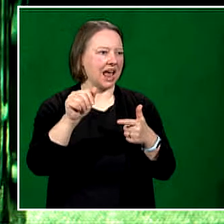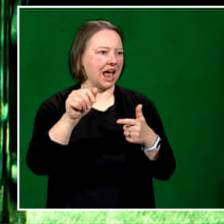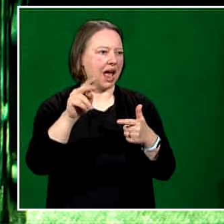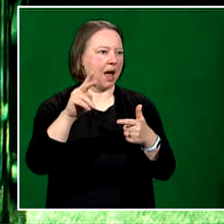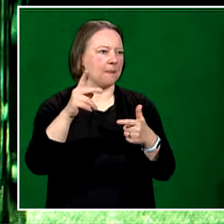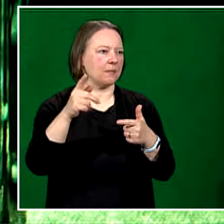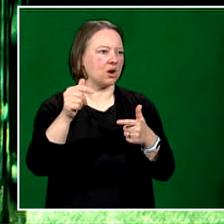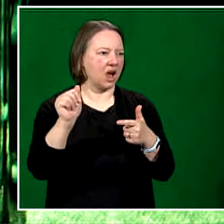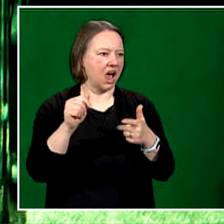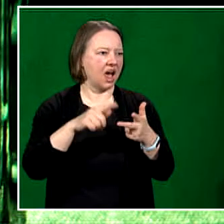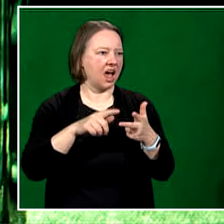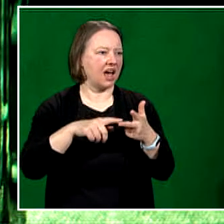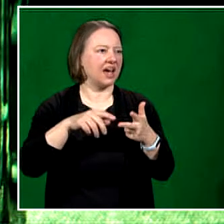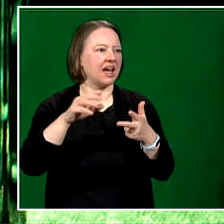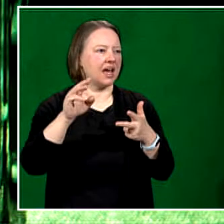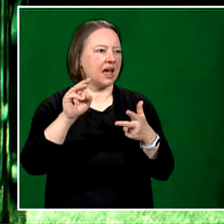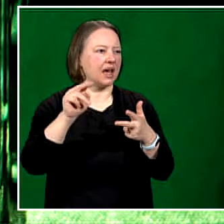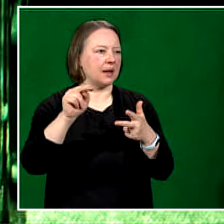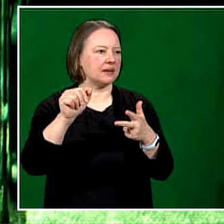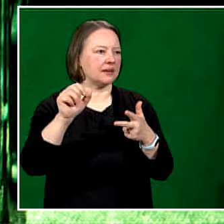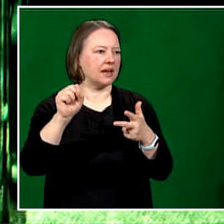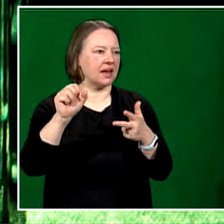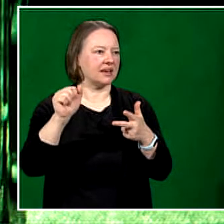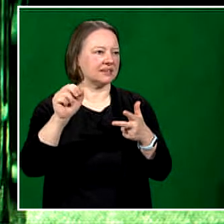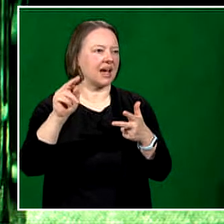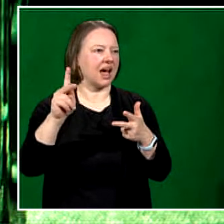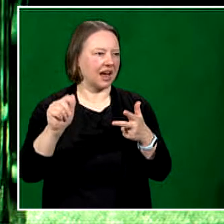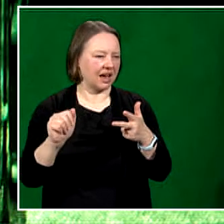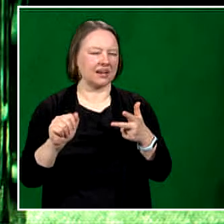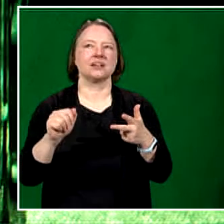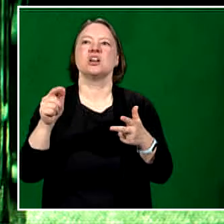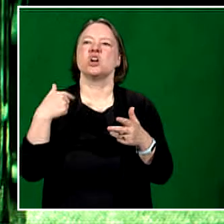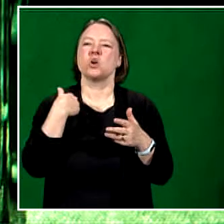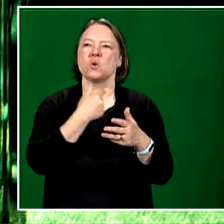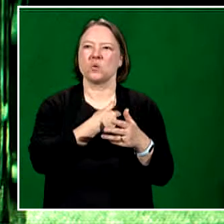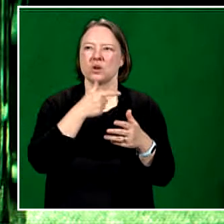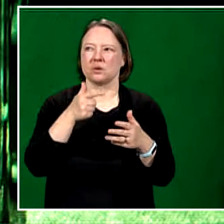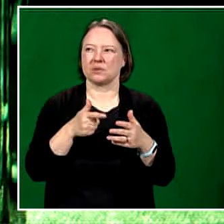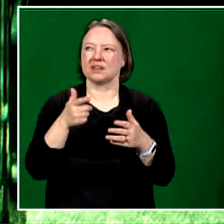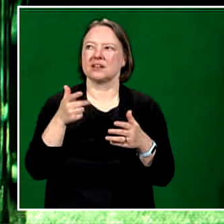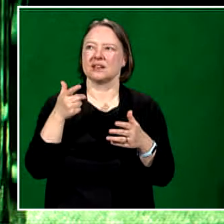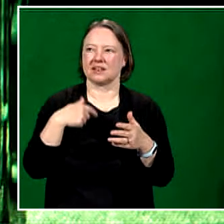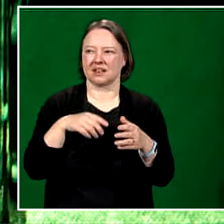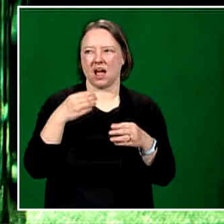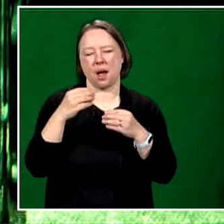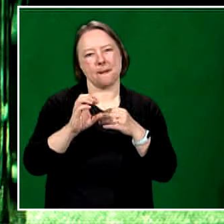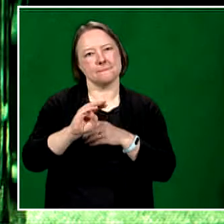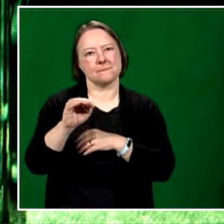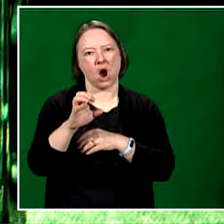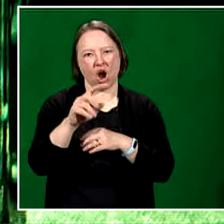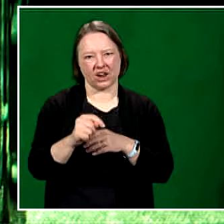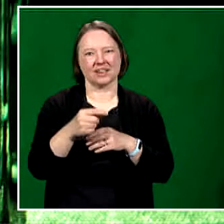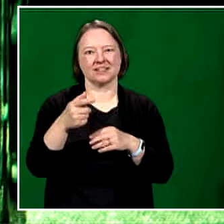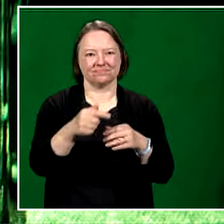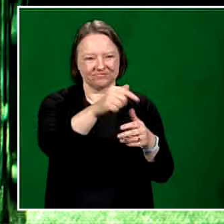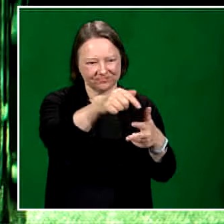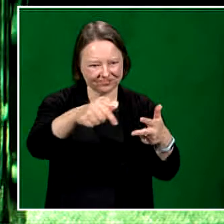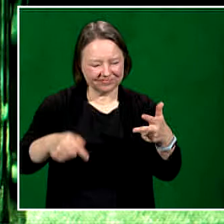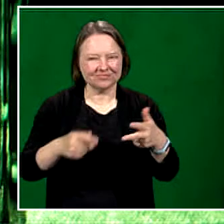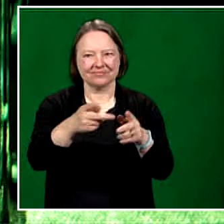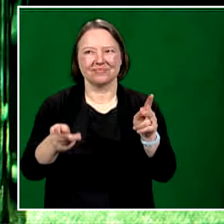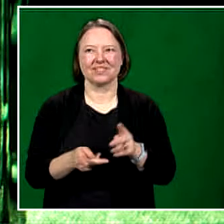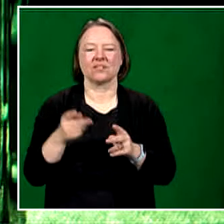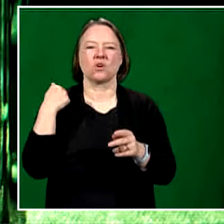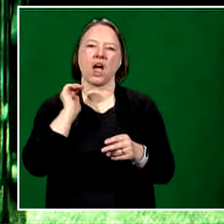practice subsistence agriculture, and they will be our first market. As of our